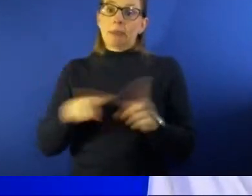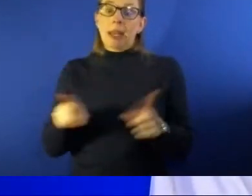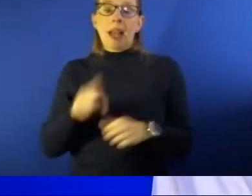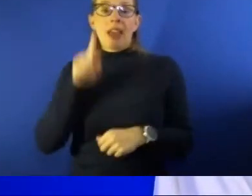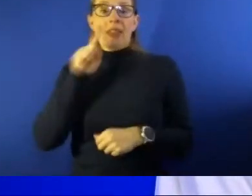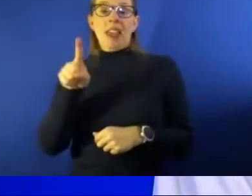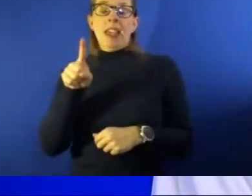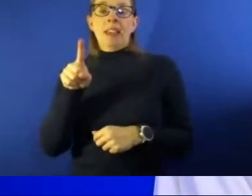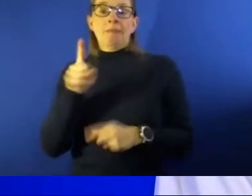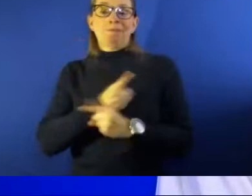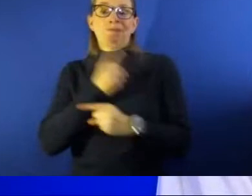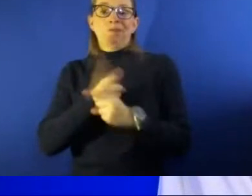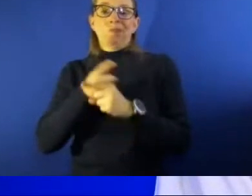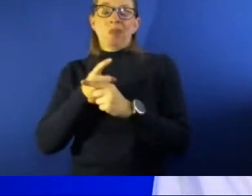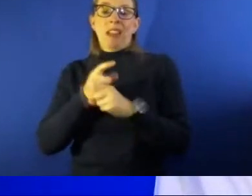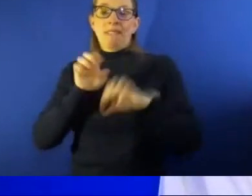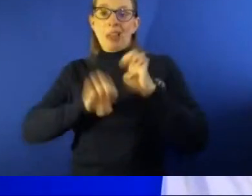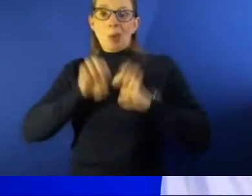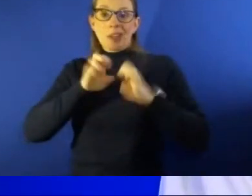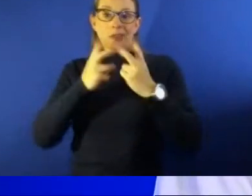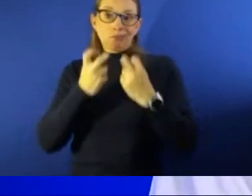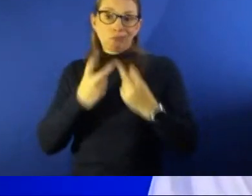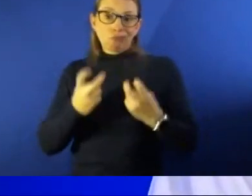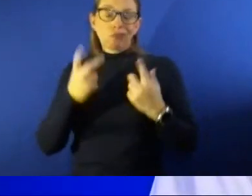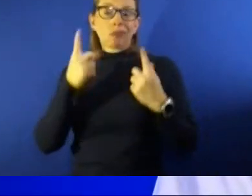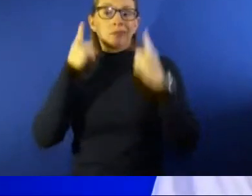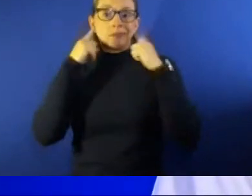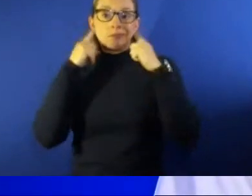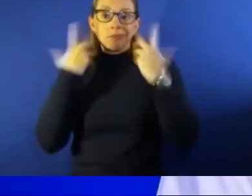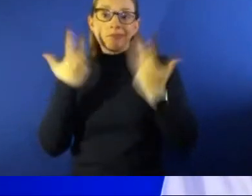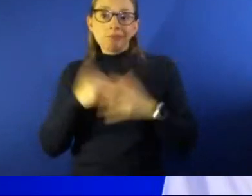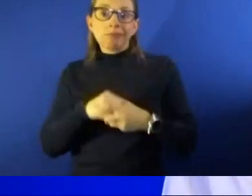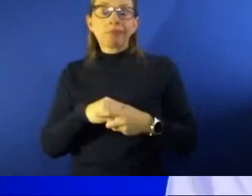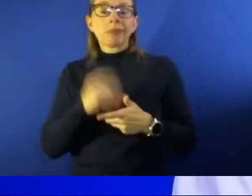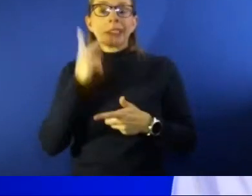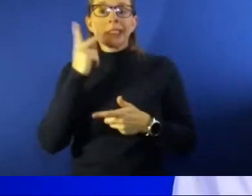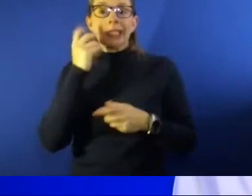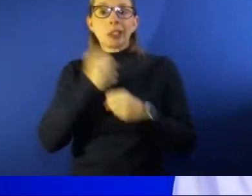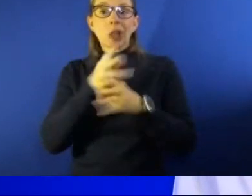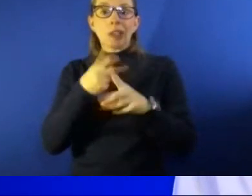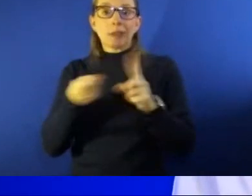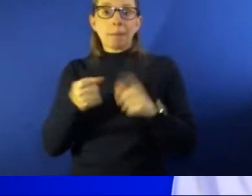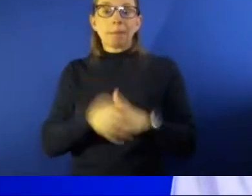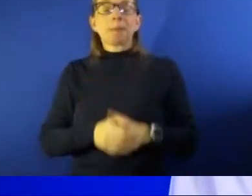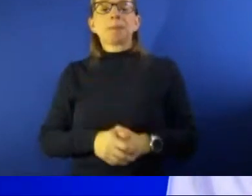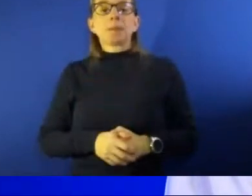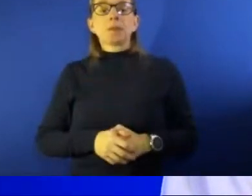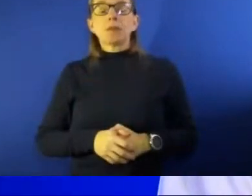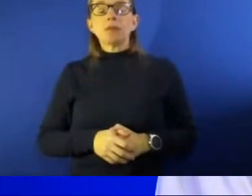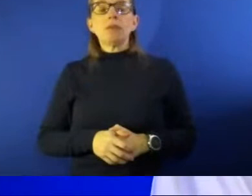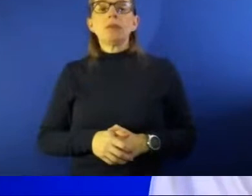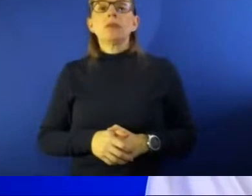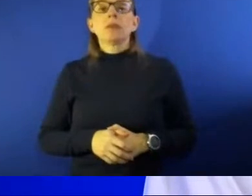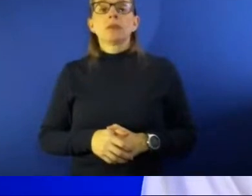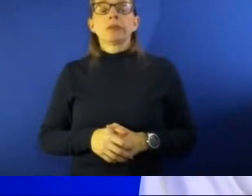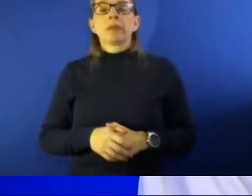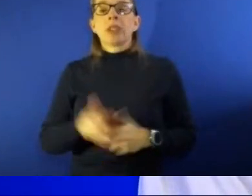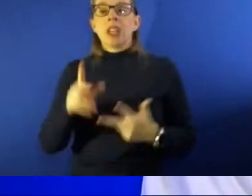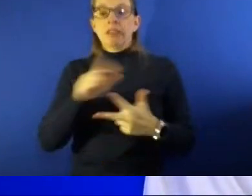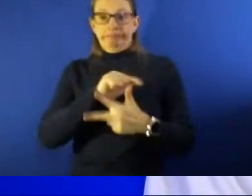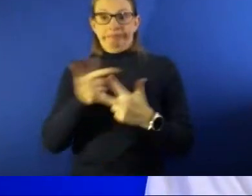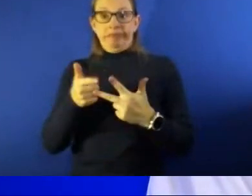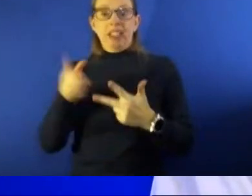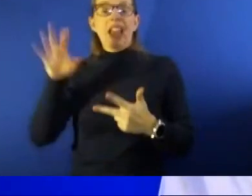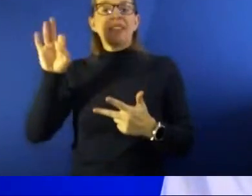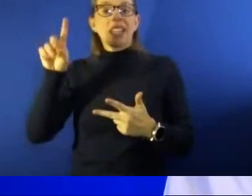adequate evaluation, but then also, now what they have allowed for is certainly mix and matching. I think it